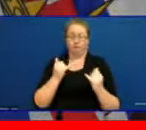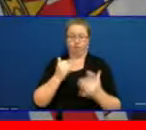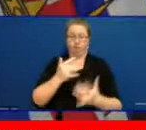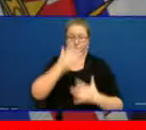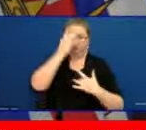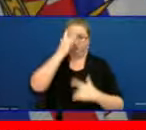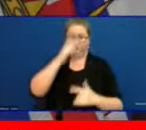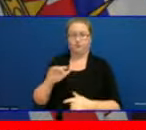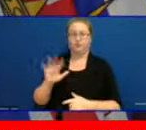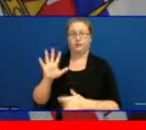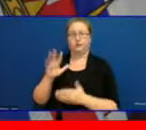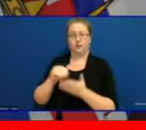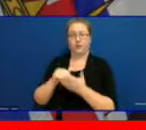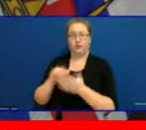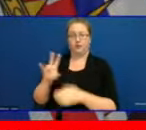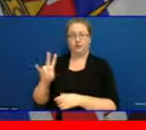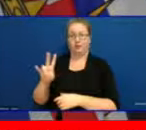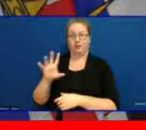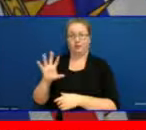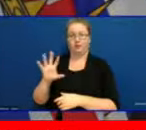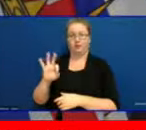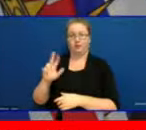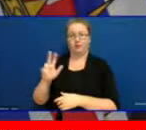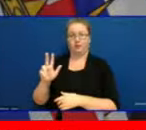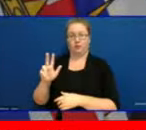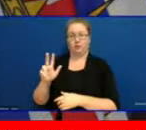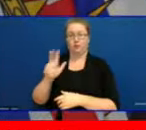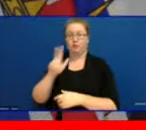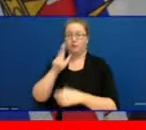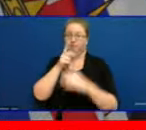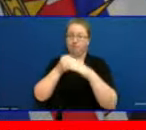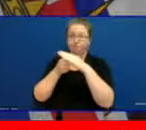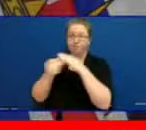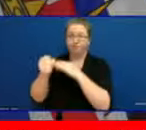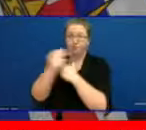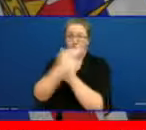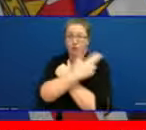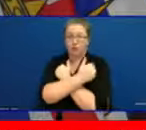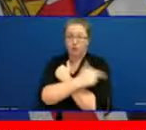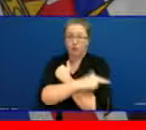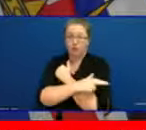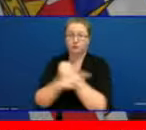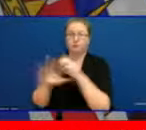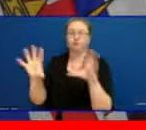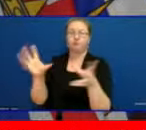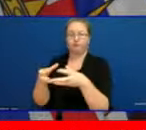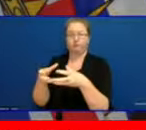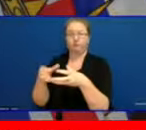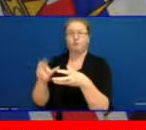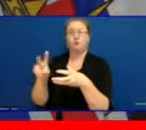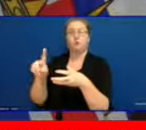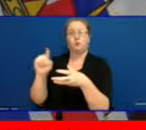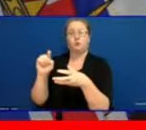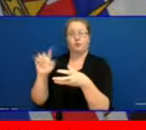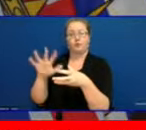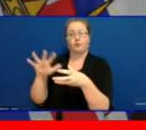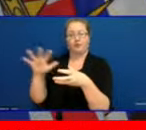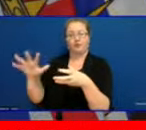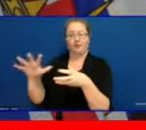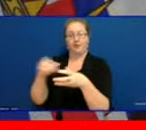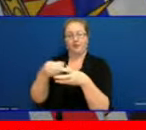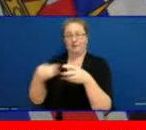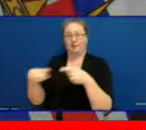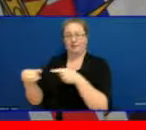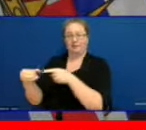5,793 active cases, and we now have 155 people with COVID-19 in hospital, 44 of whom are in